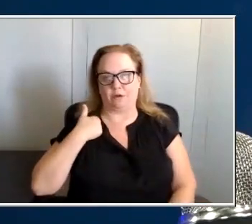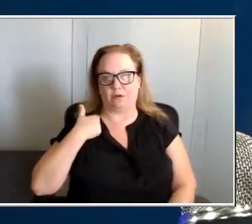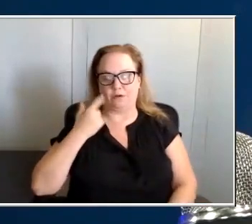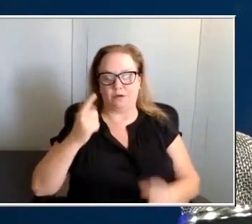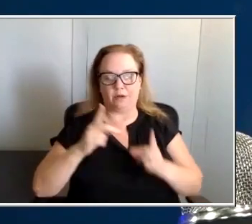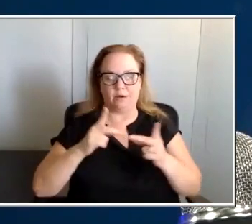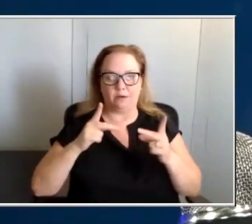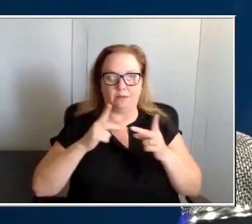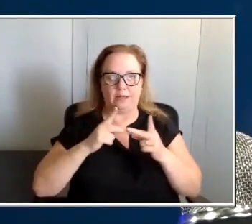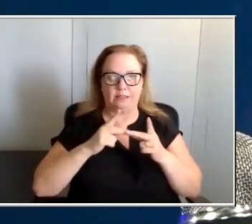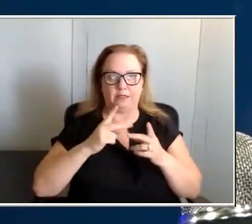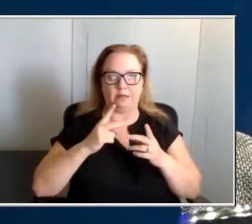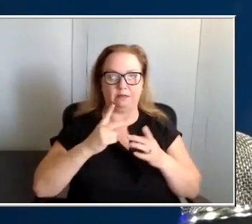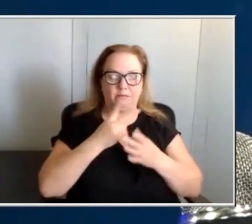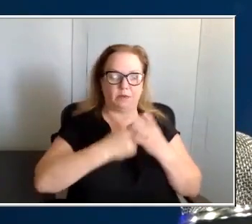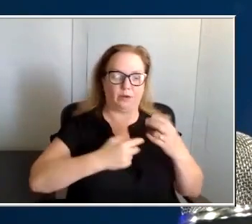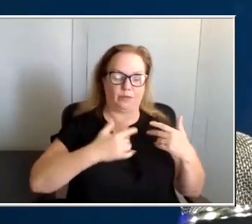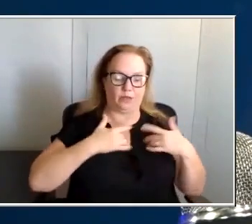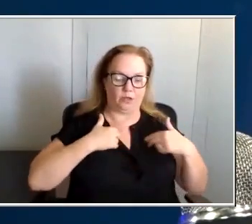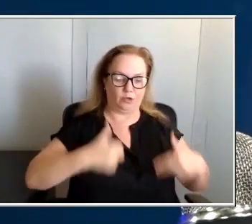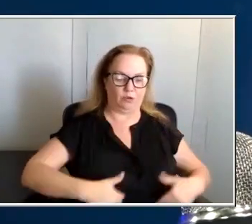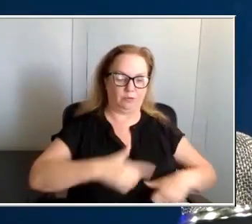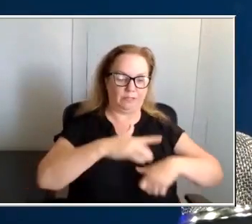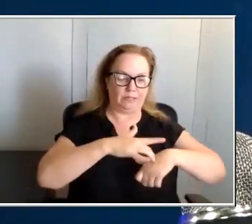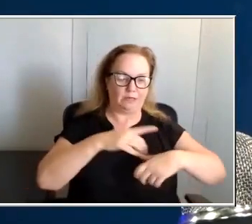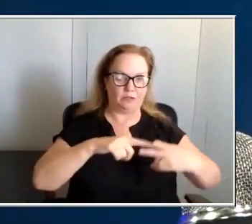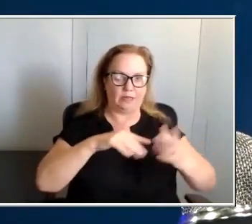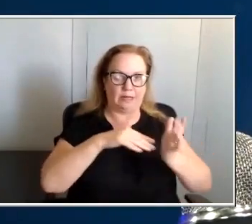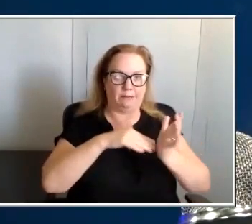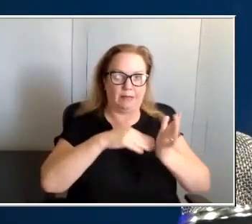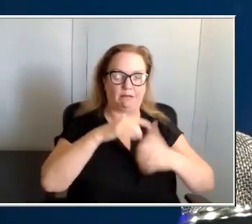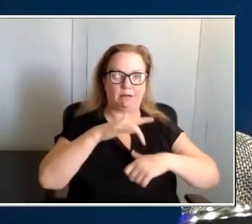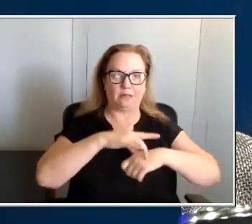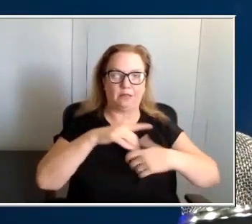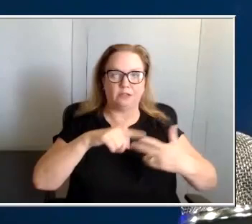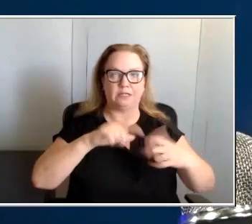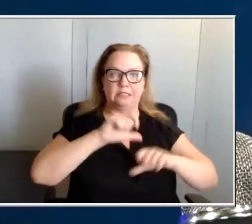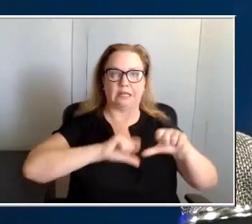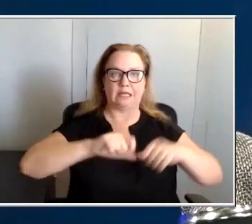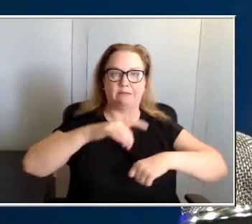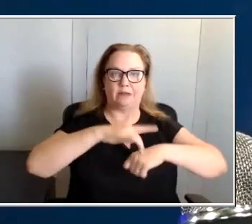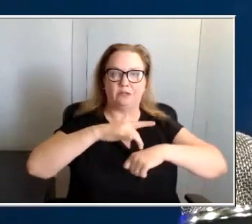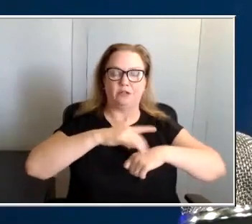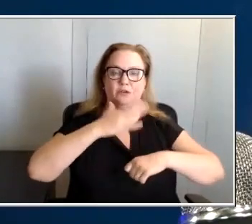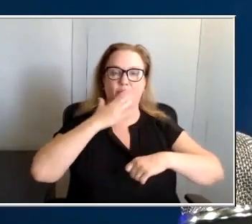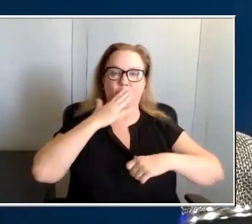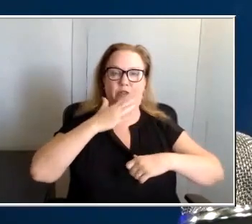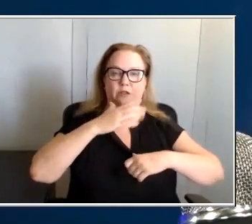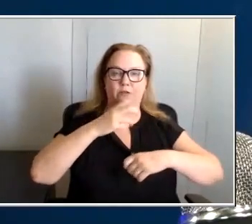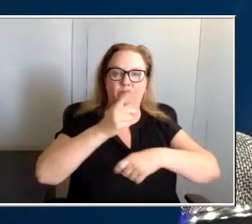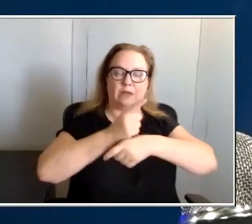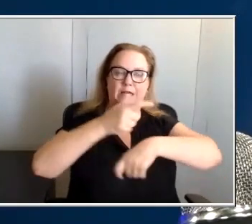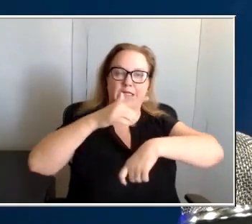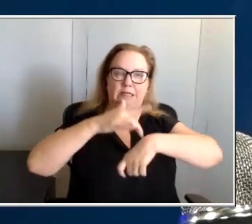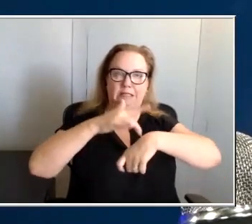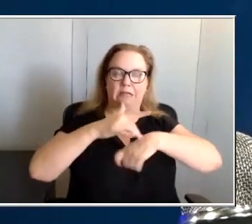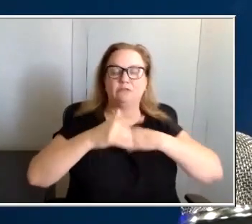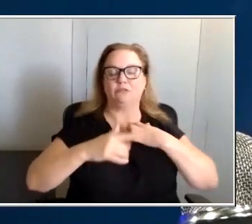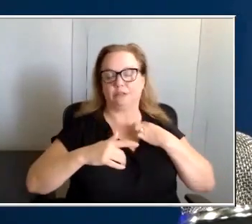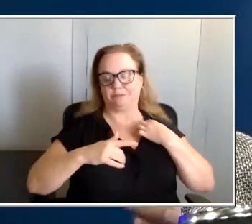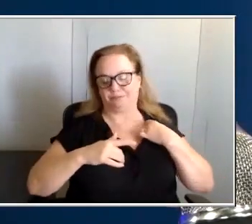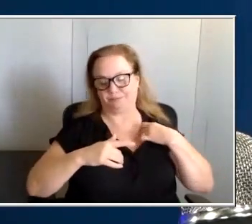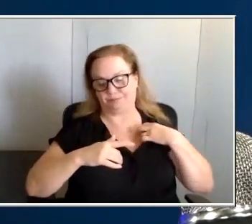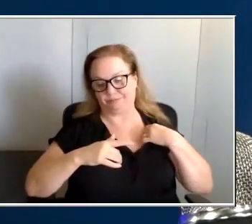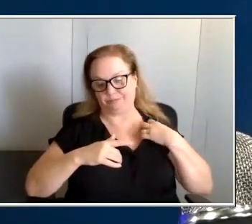both a human touch, a medical touch, and a scientific touch, you know you're going to get the right touch. And you think, these guys are